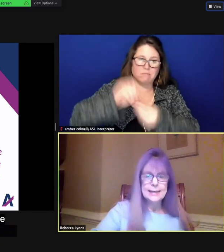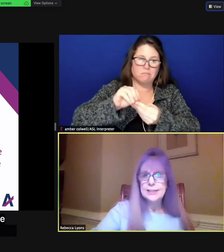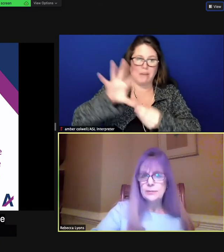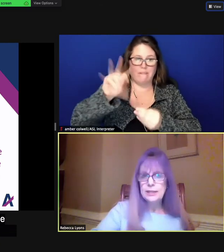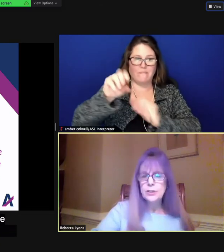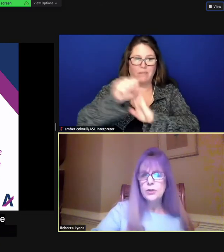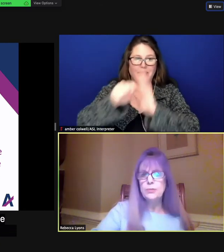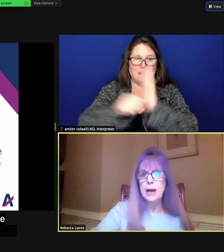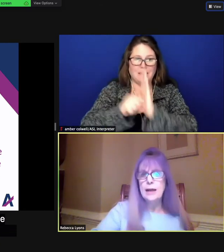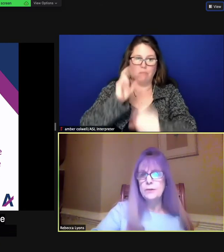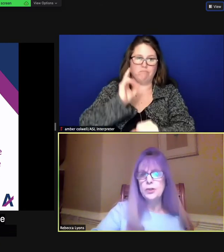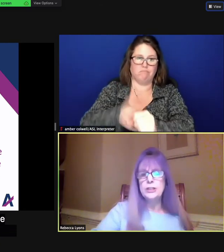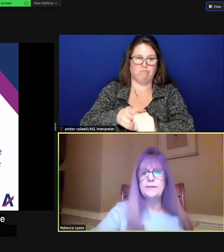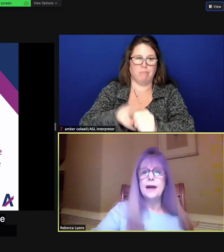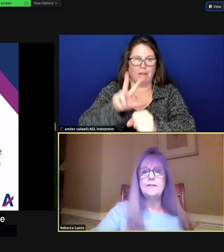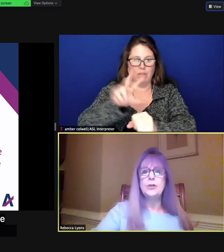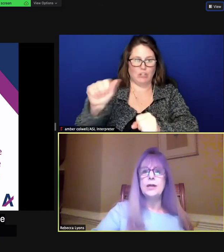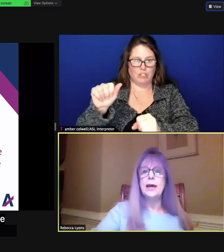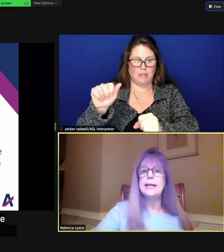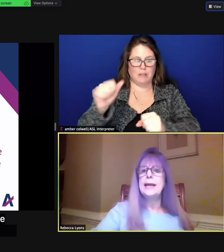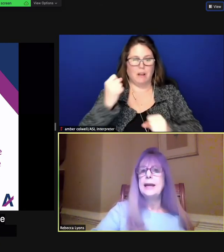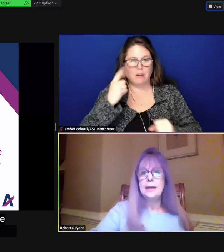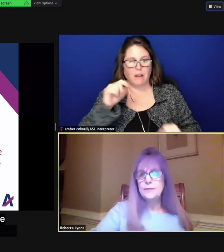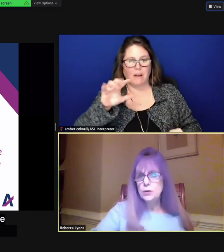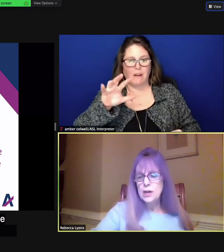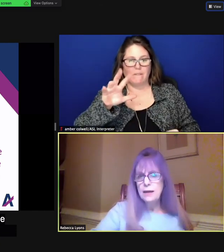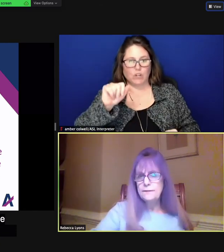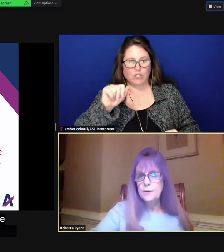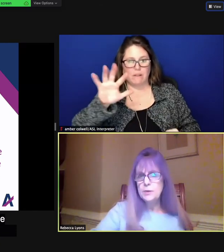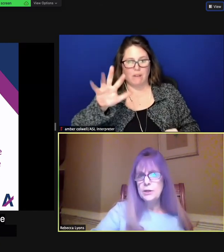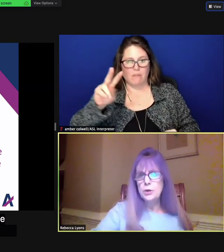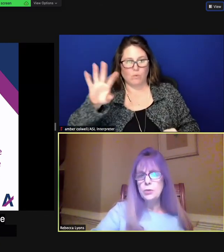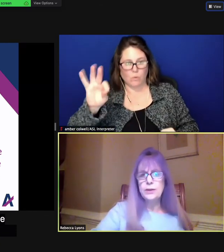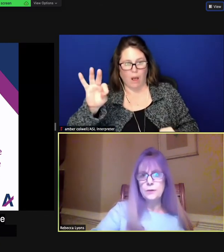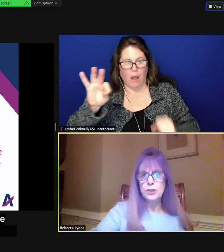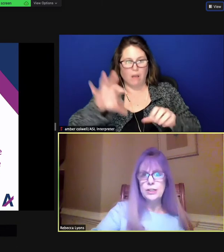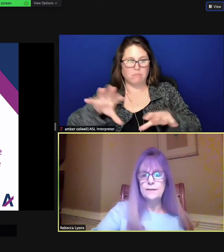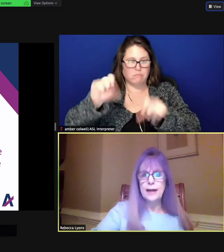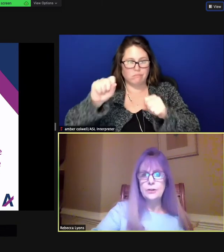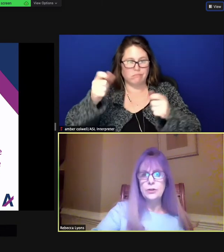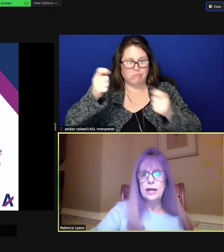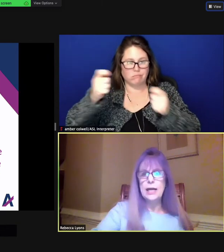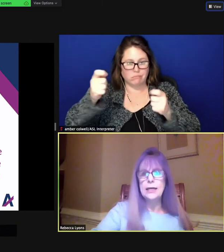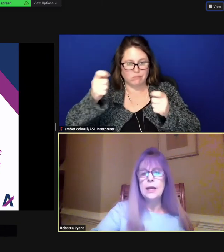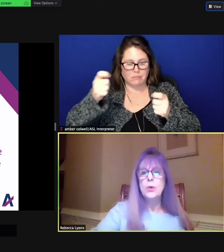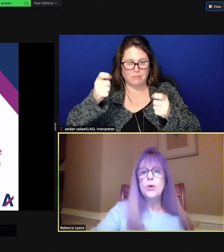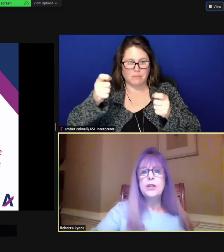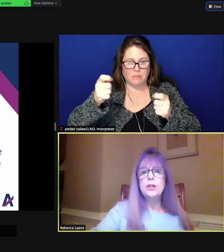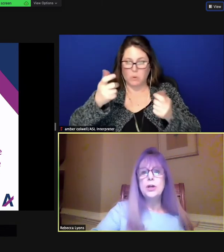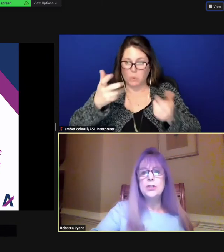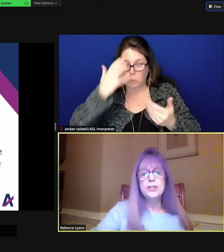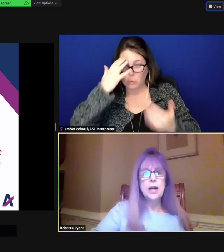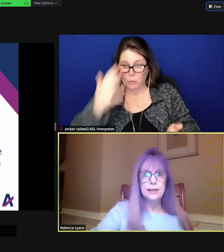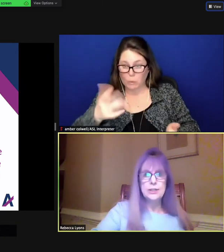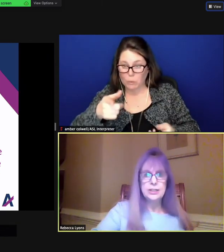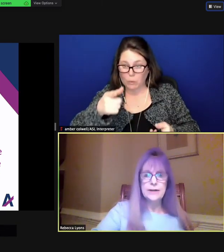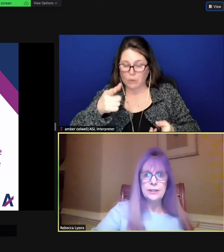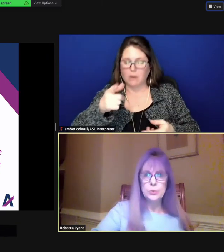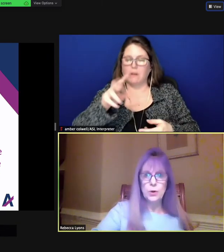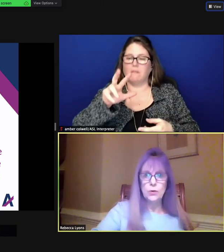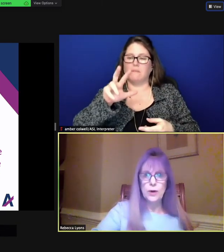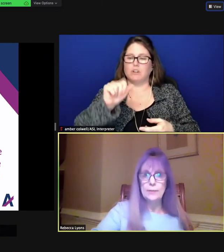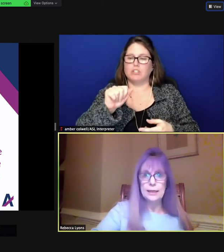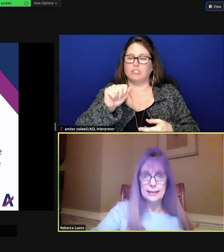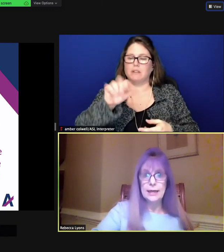Again, it's administered by Virginia 529. And if you're not familiar with Virginia 529, we're the largest college